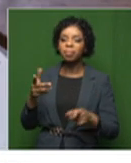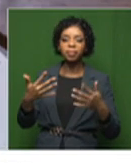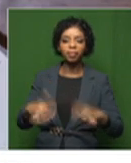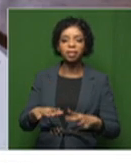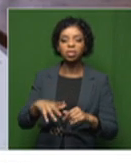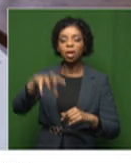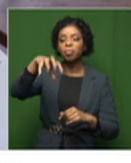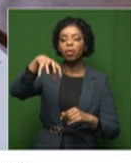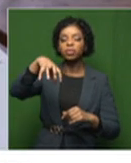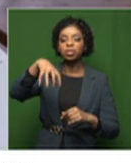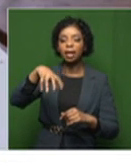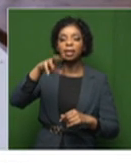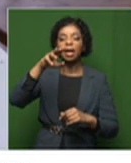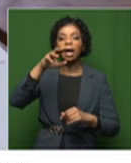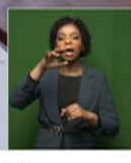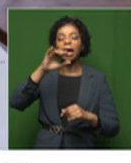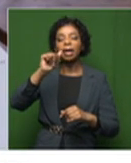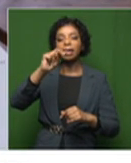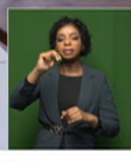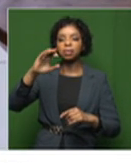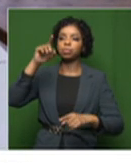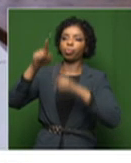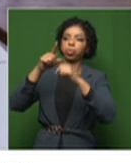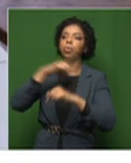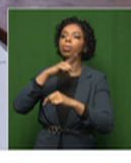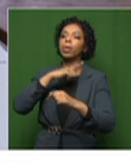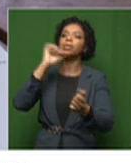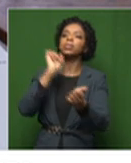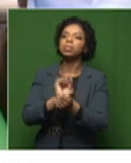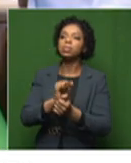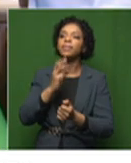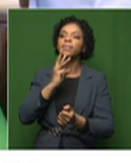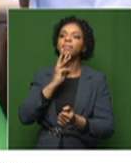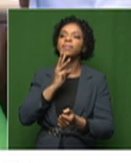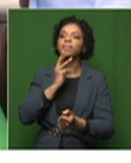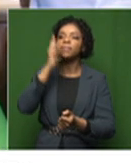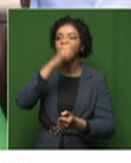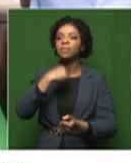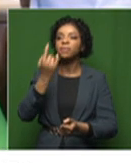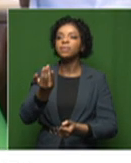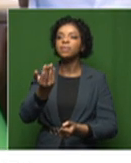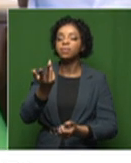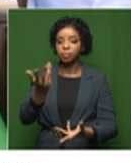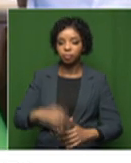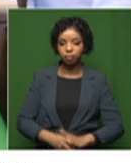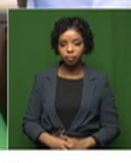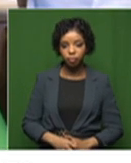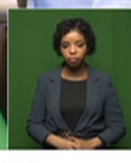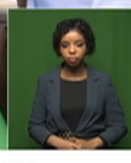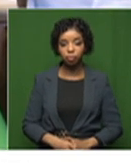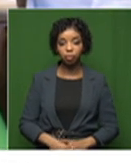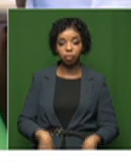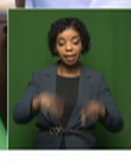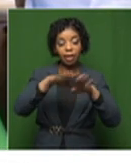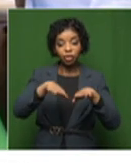for identifying the accused after his arrest on Monday. The Children's Act is saying